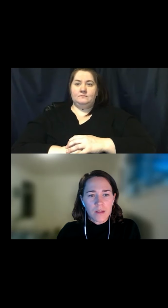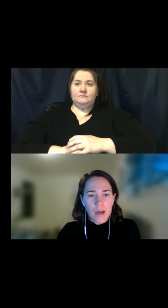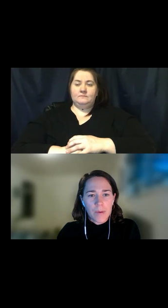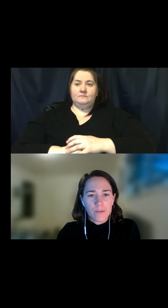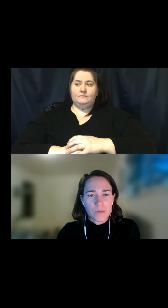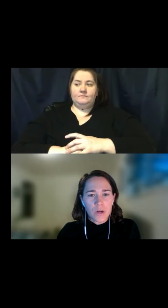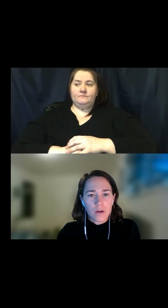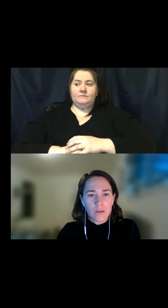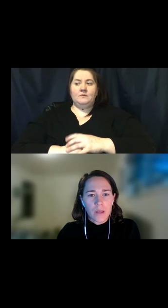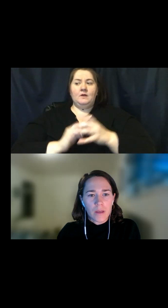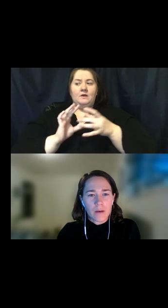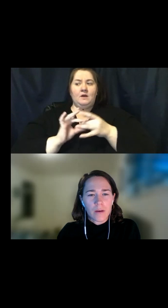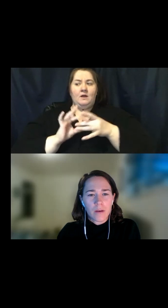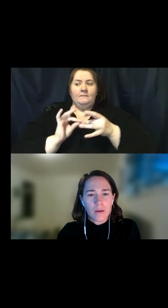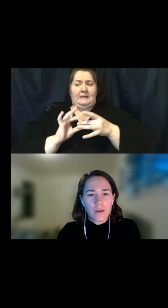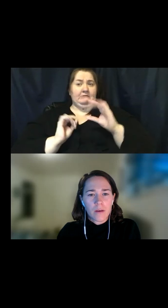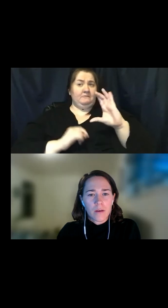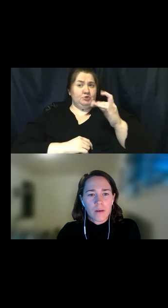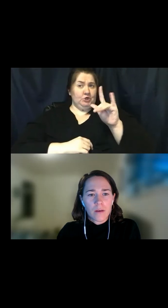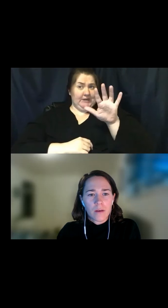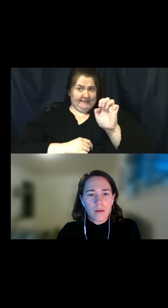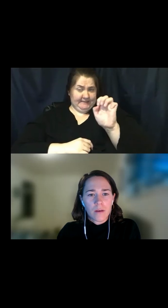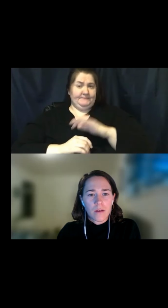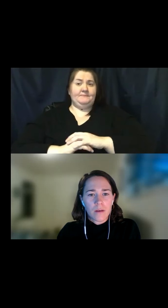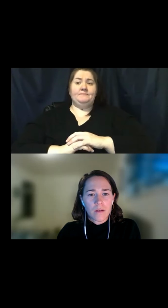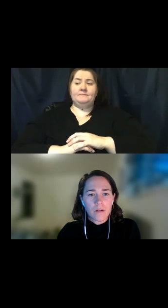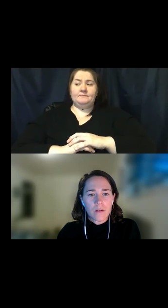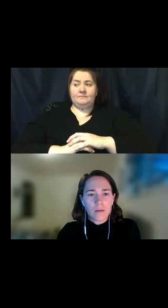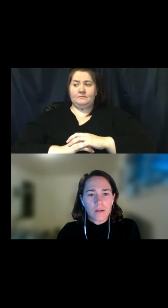Just a comment from Charlie.